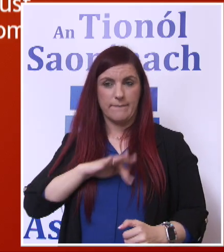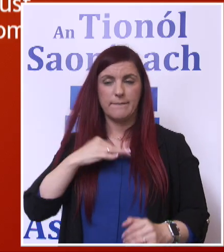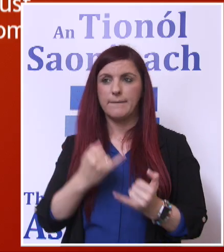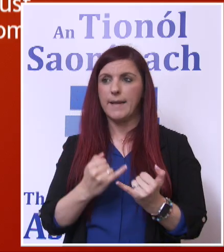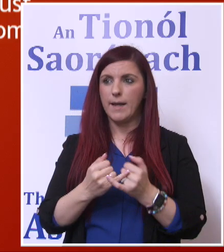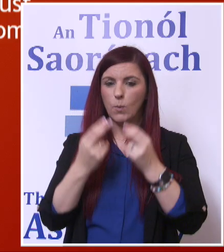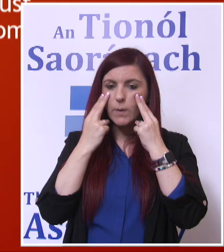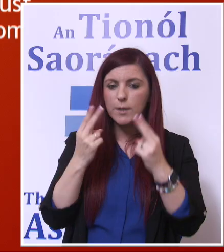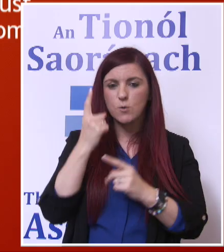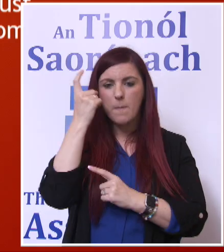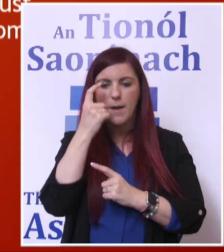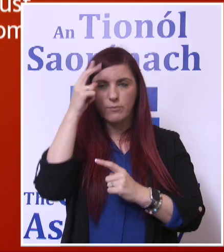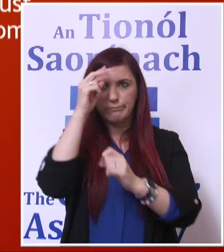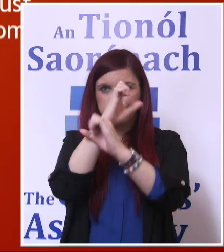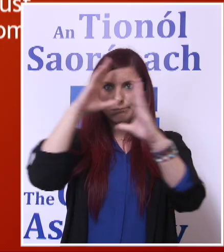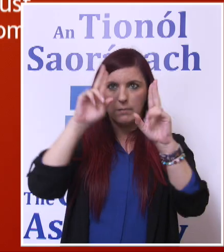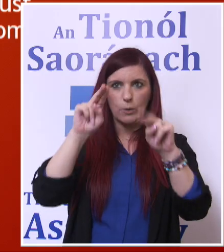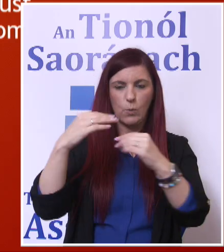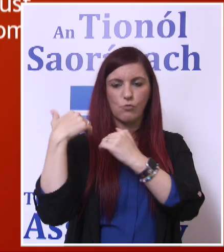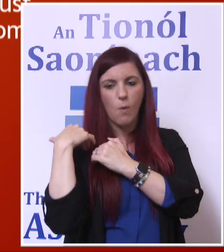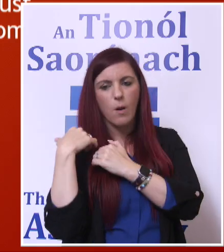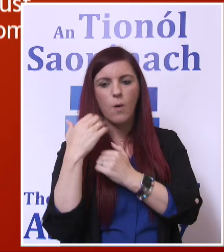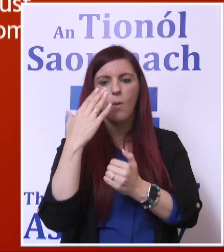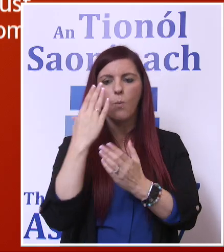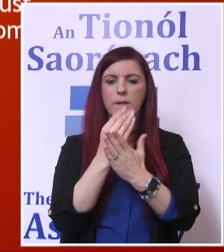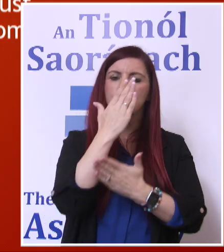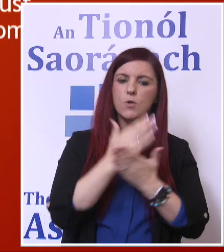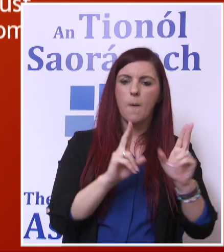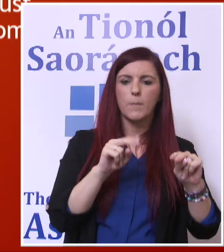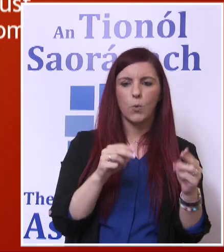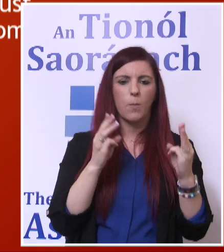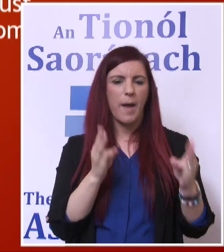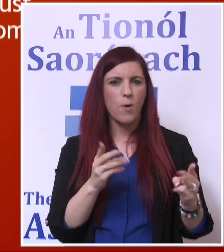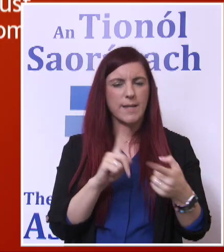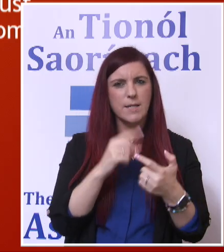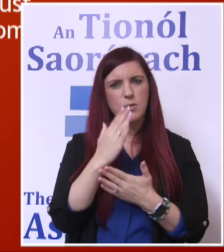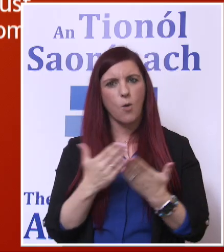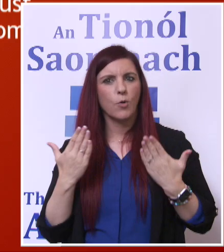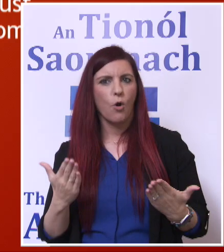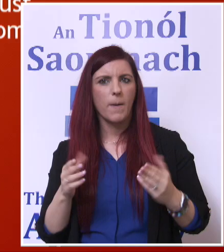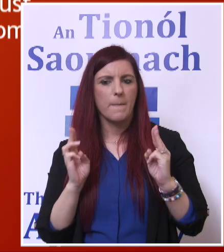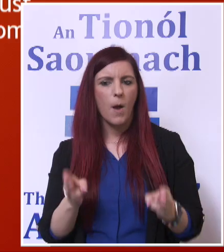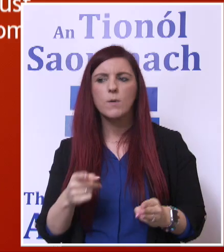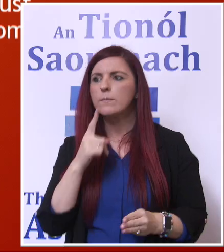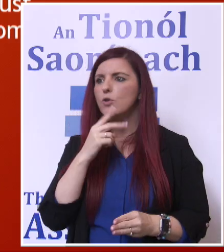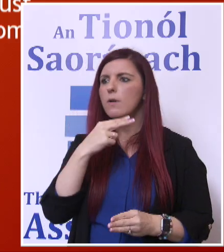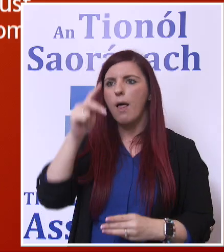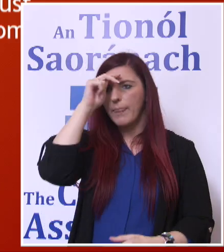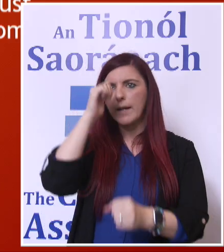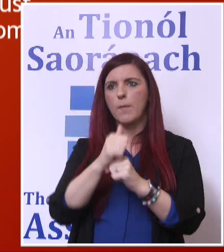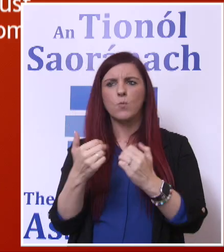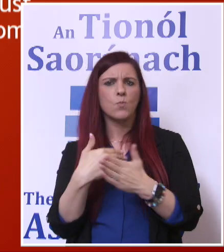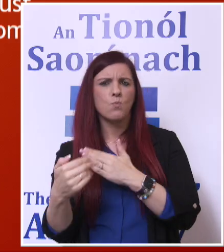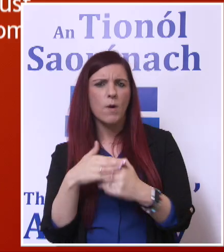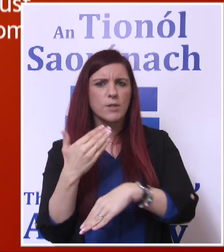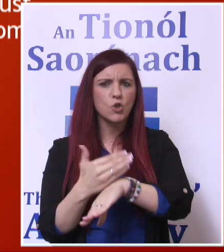we need to imagine an entirely new role with some new powers and some existing powers. But really, you're not looking at what does a mayor do and let's